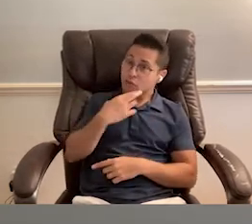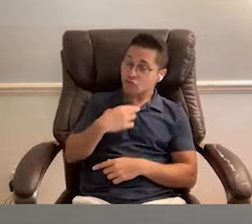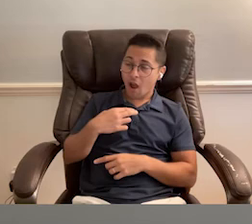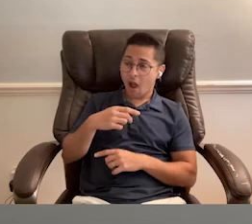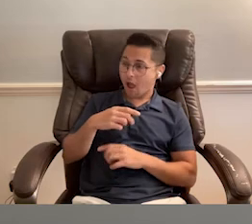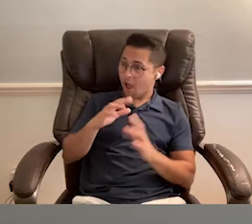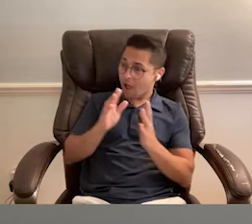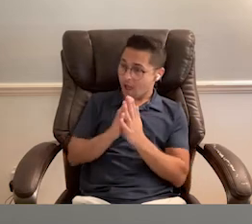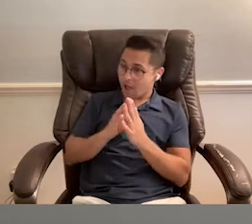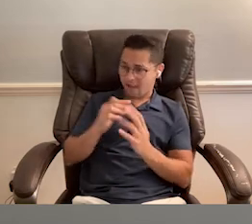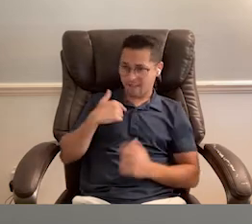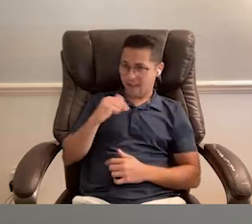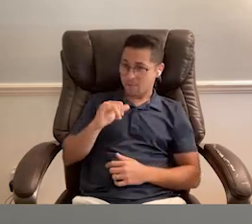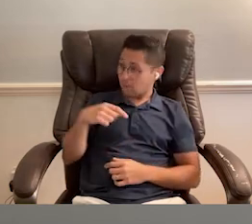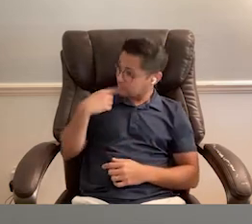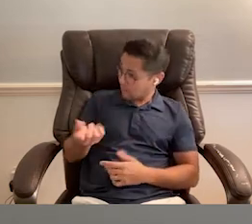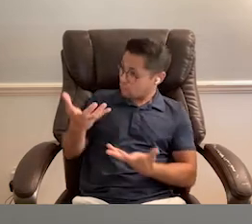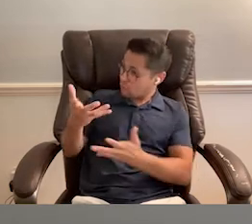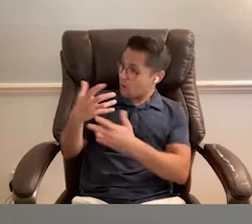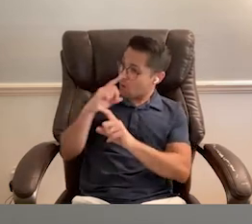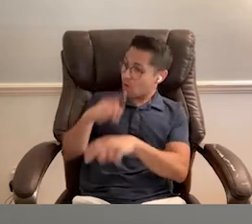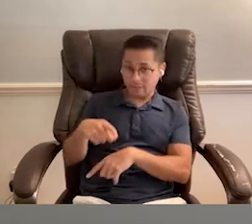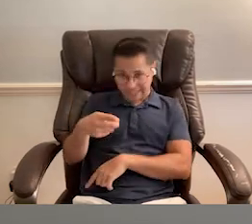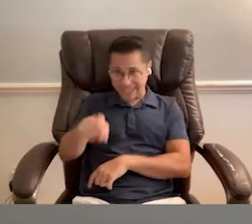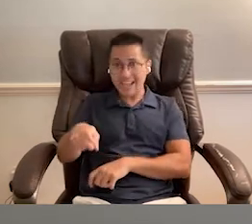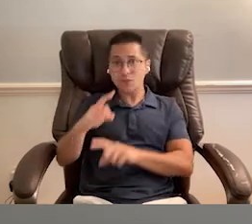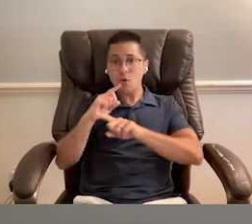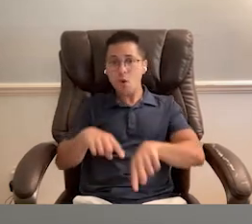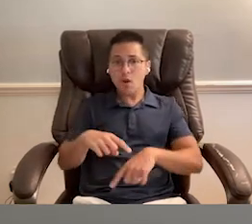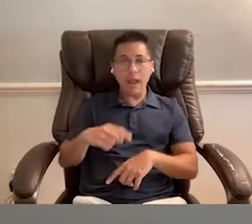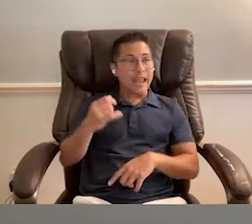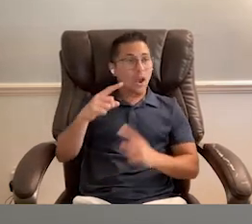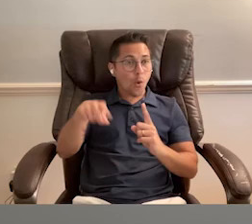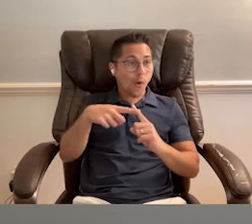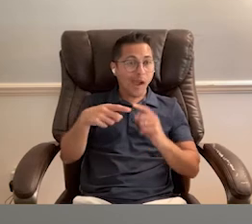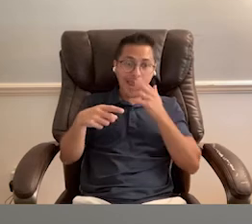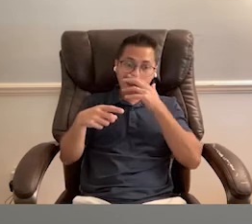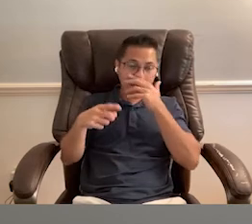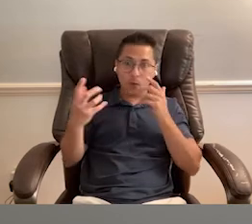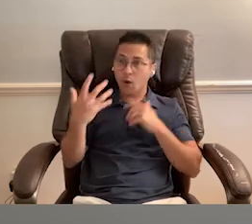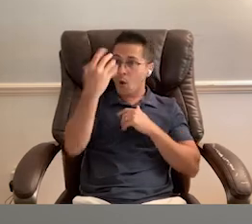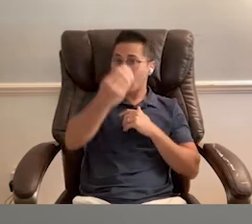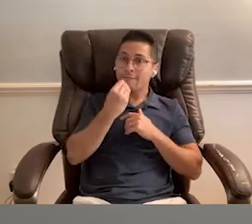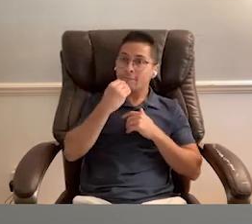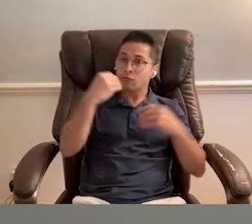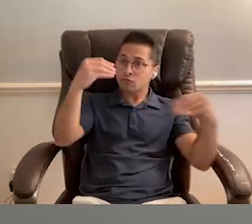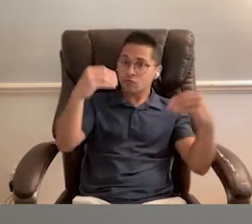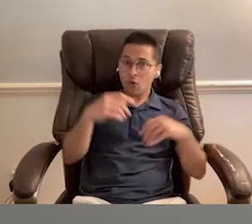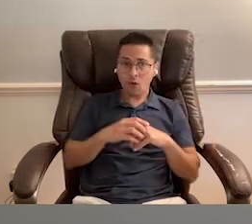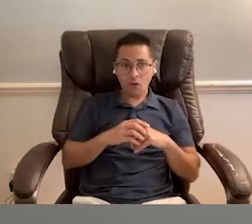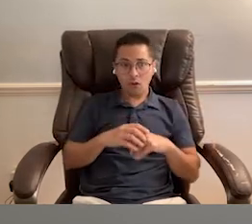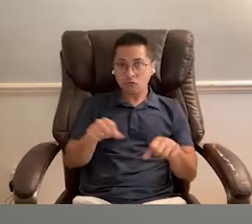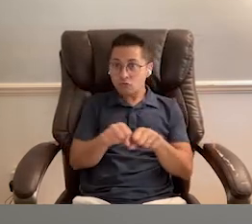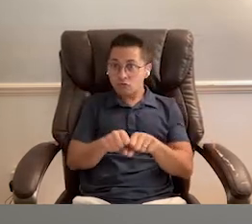the restaurant, I'm like, tell them what you want. Yeah, you have to order. When we go in the sneaker store. And if tell them you what have sneaker